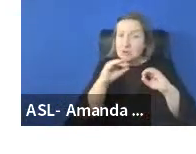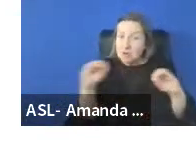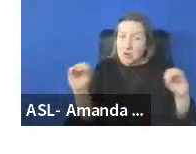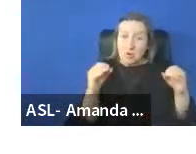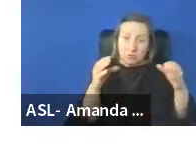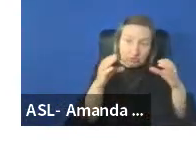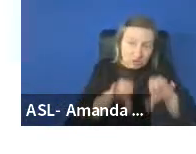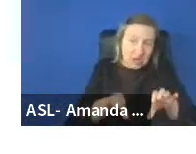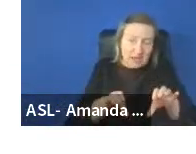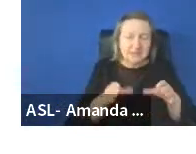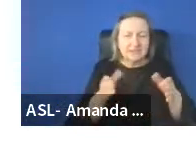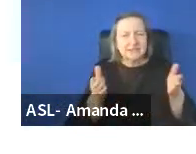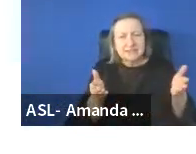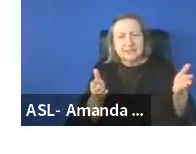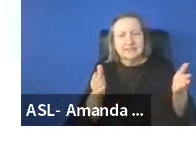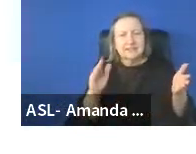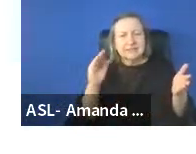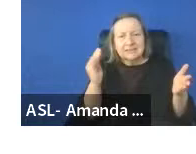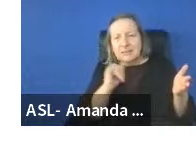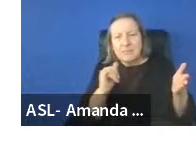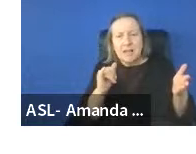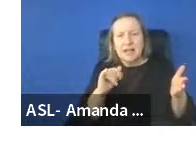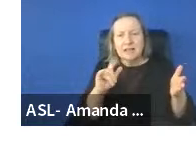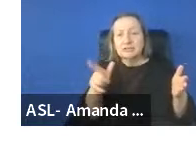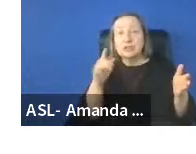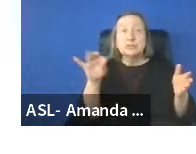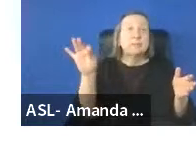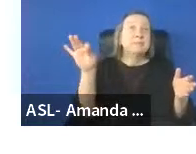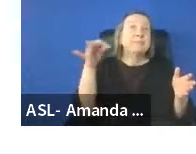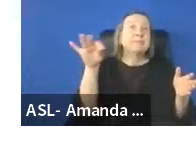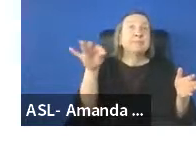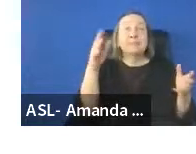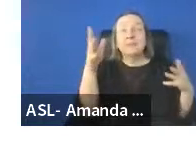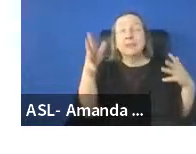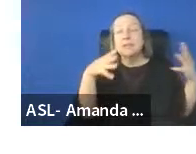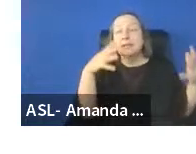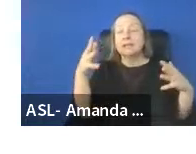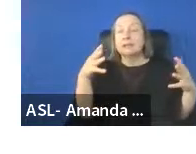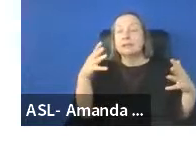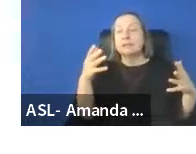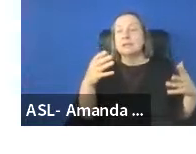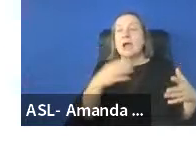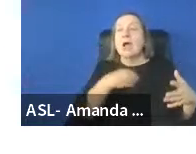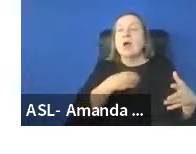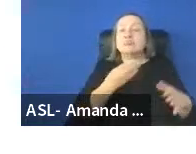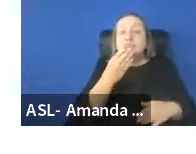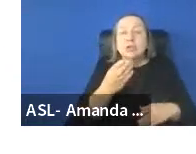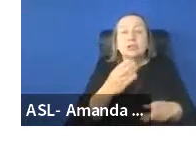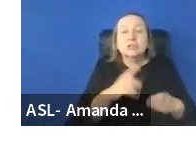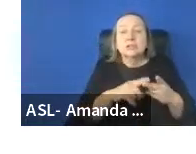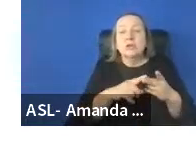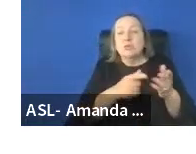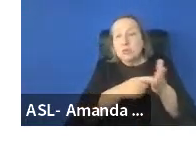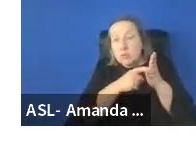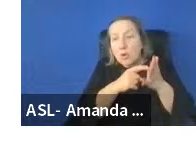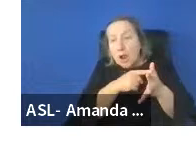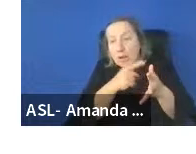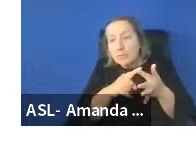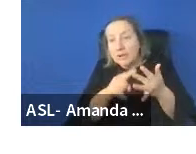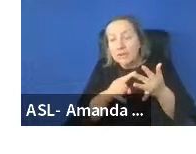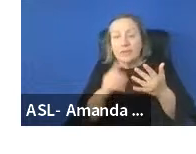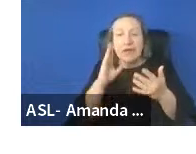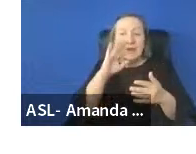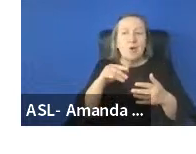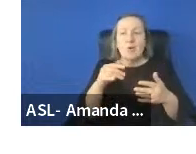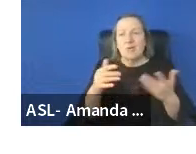that, sounds like they might be just putting up a token, I guess, objections or token requirements that they know they're going to be